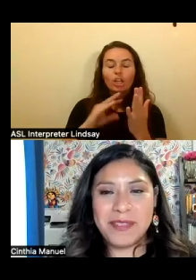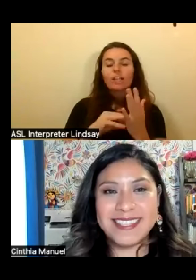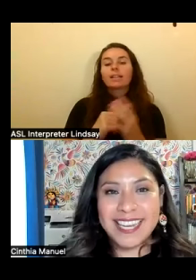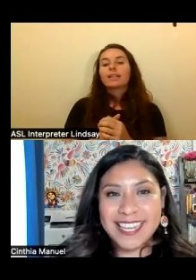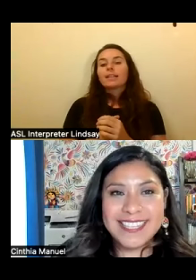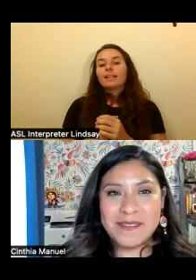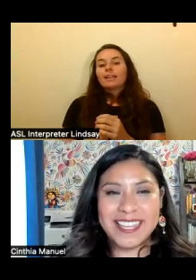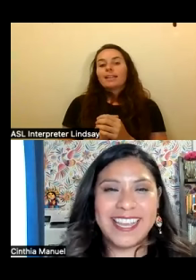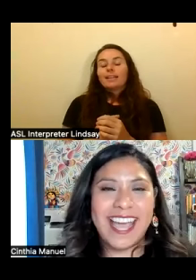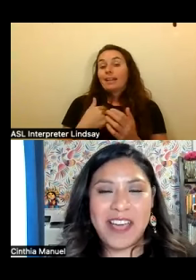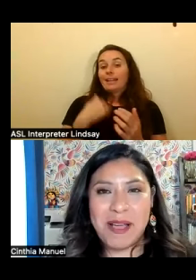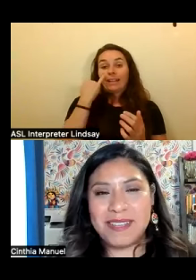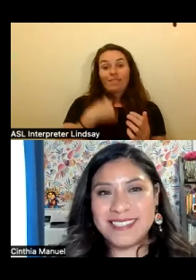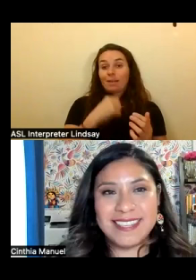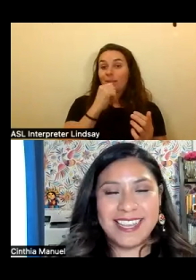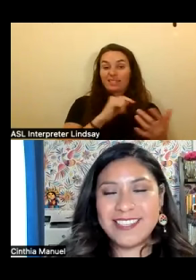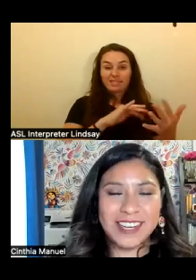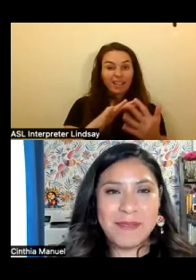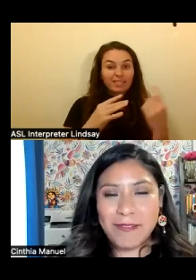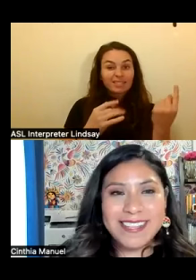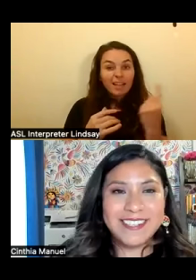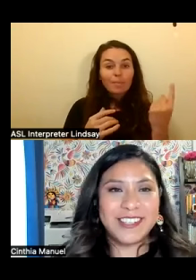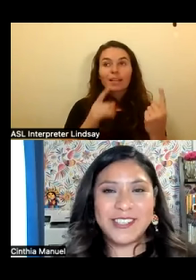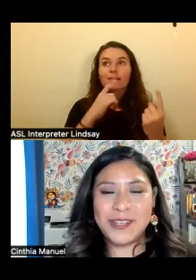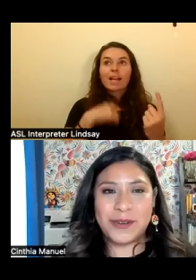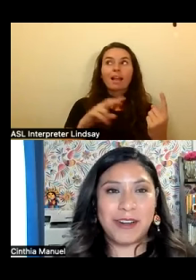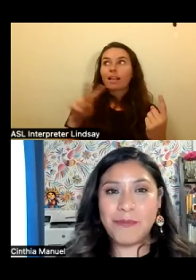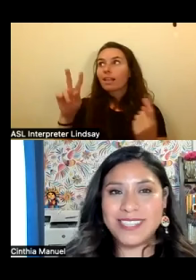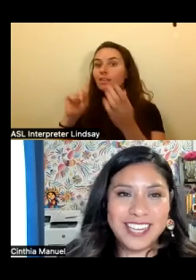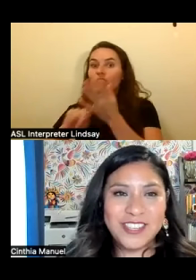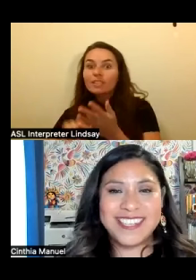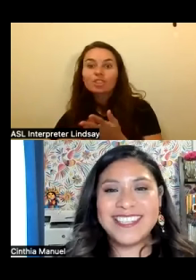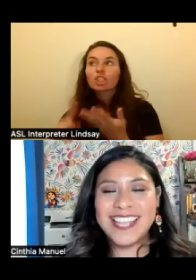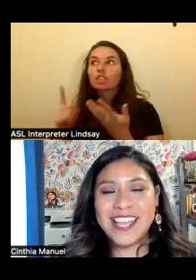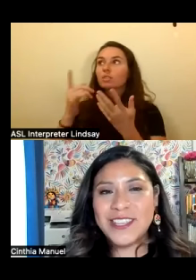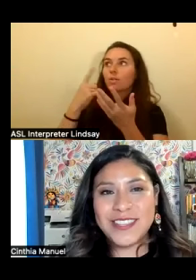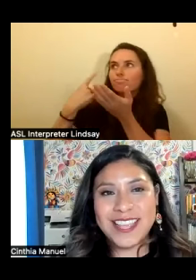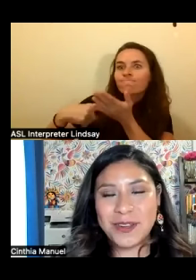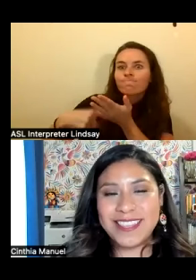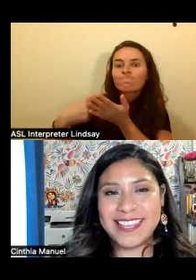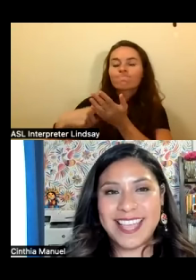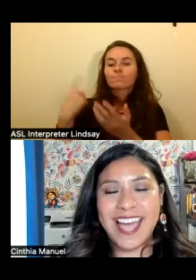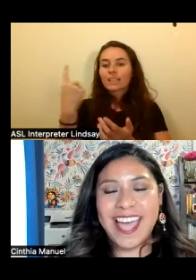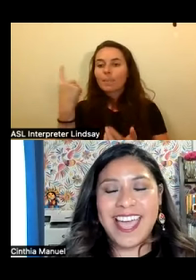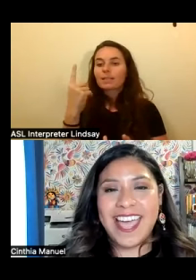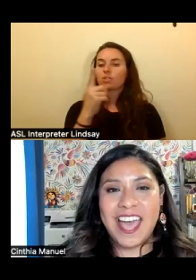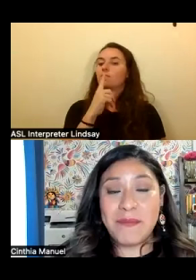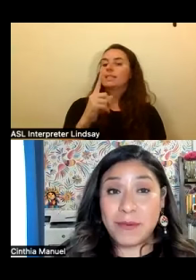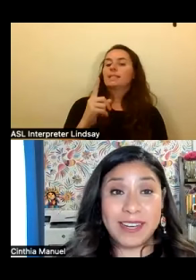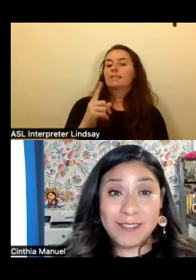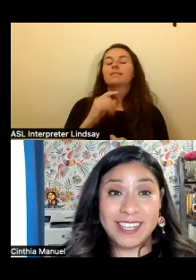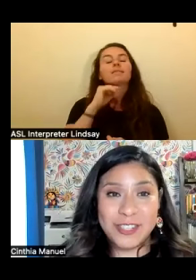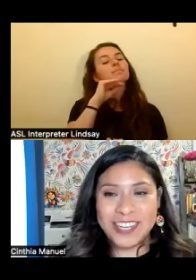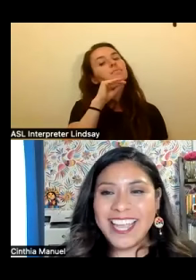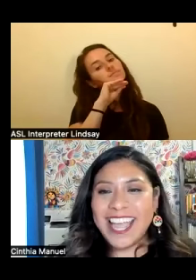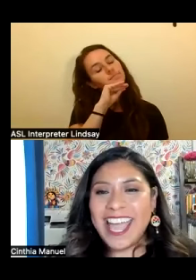If I'm not studying something, I was intrigued by research or conversations. So that's one of the things that I